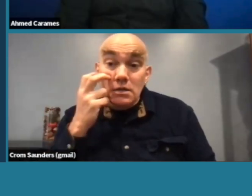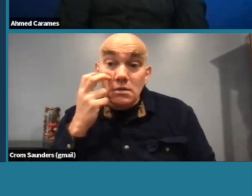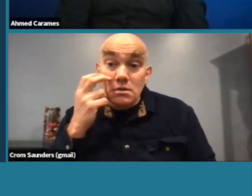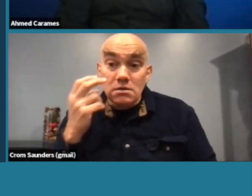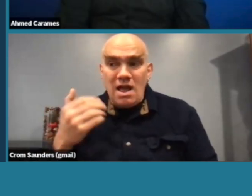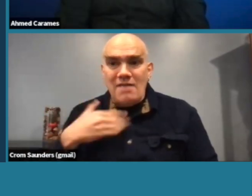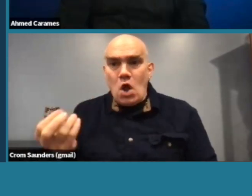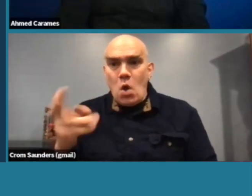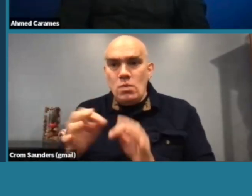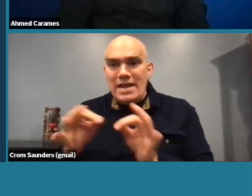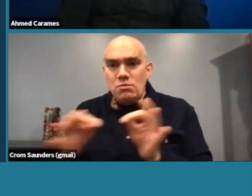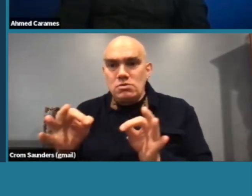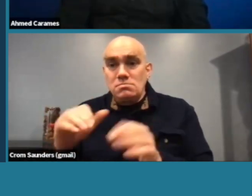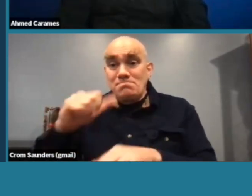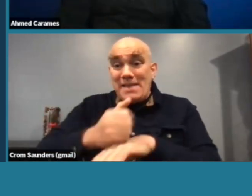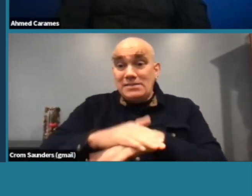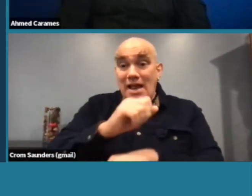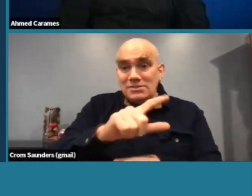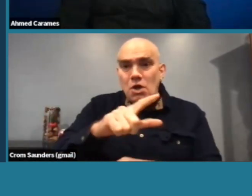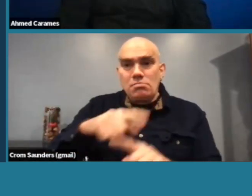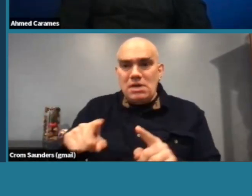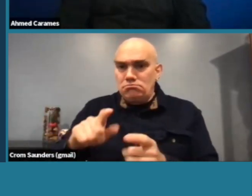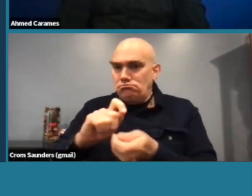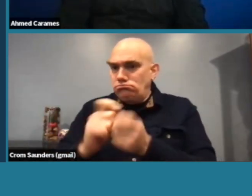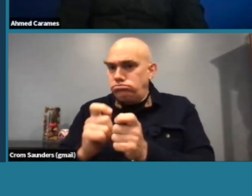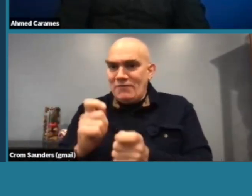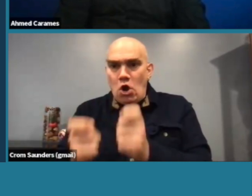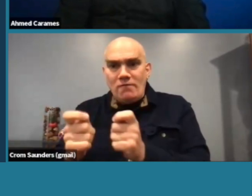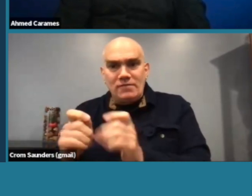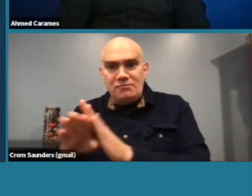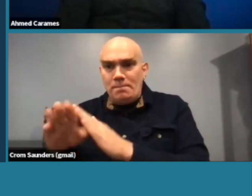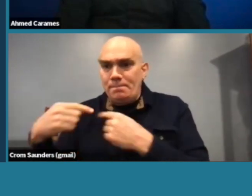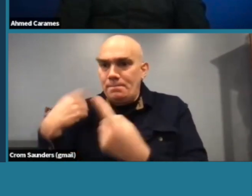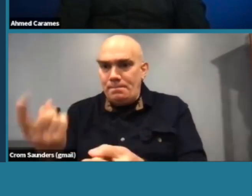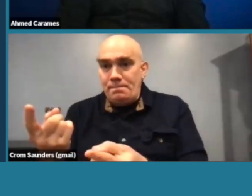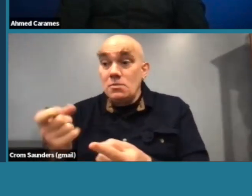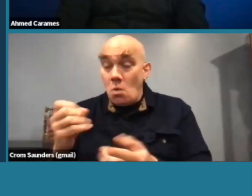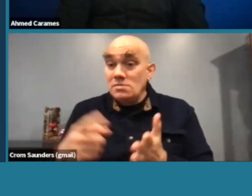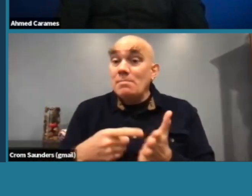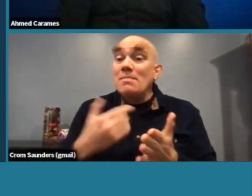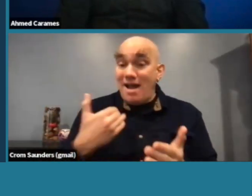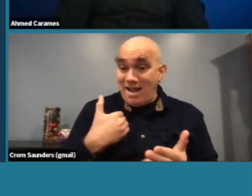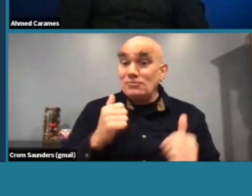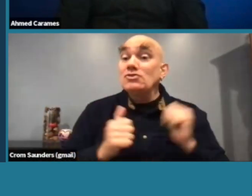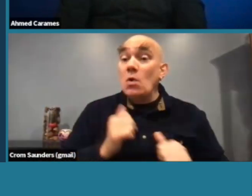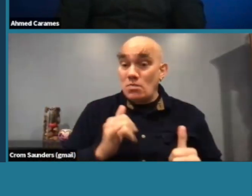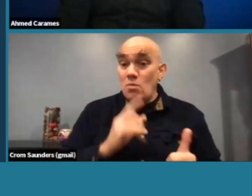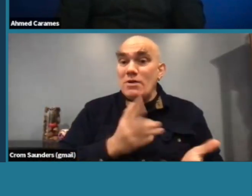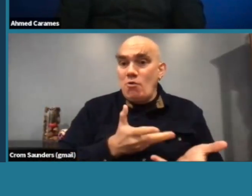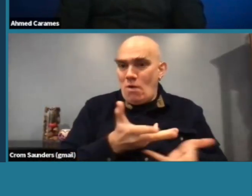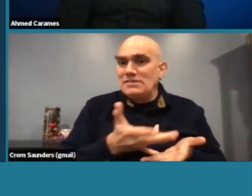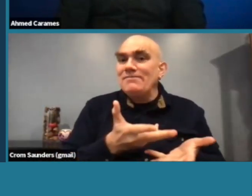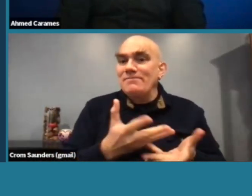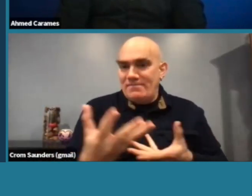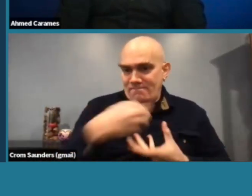There is also protactile, which is for deaf-blind people. It's based off of ASL, but it has since